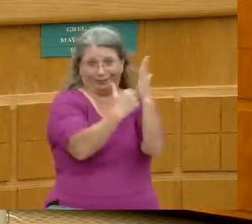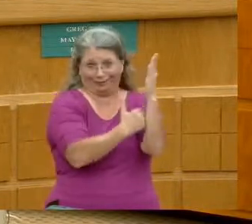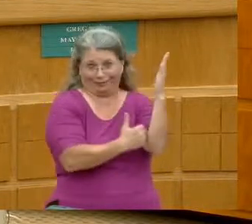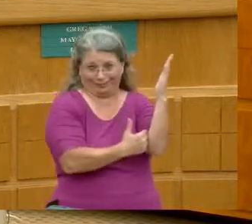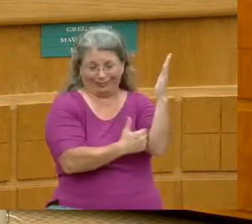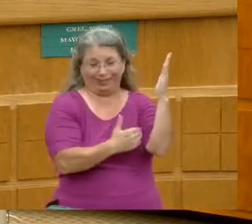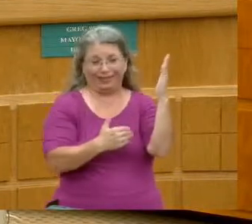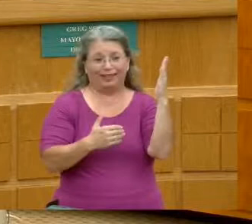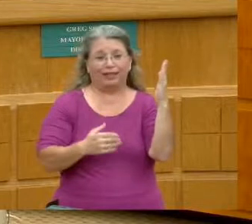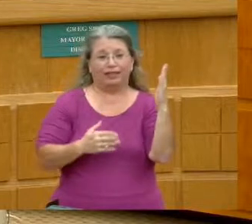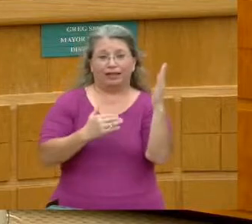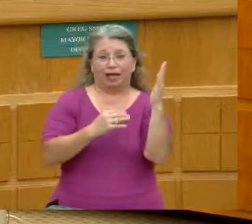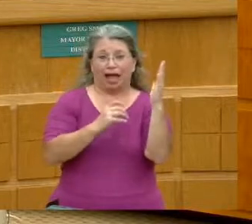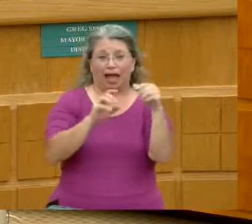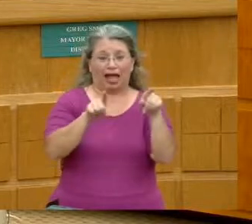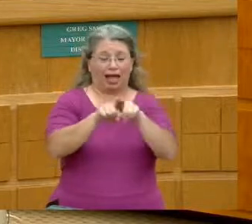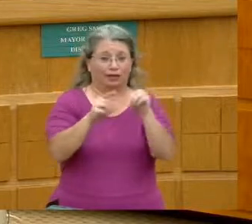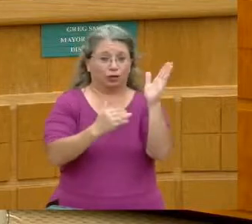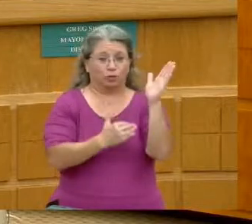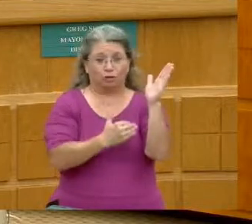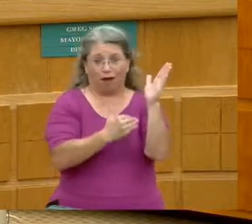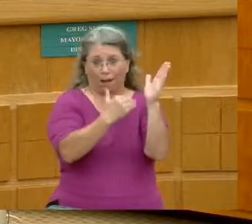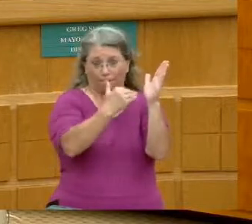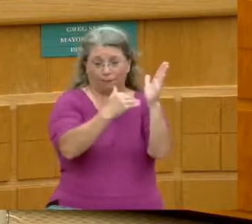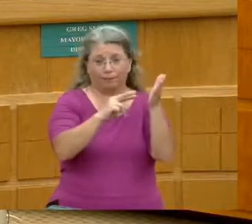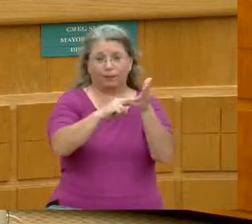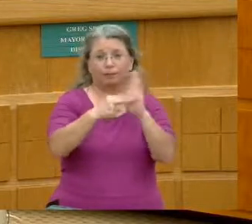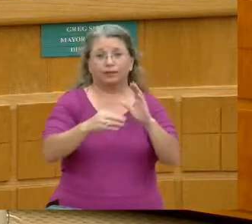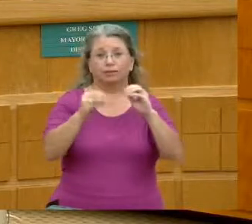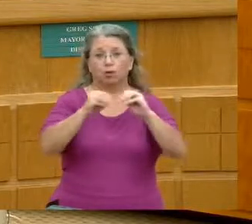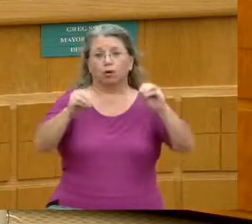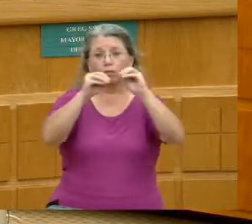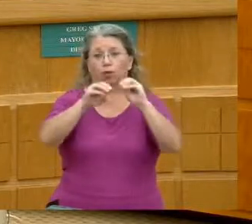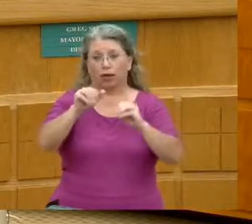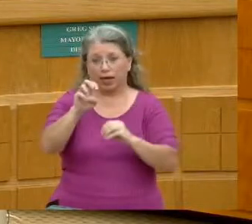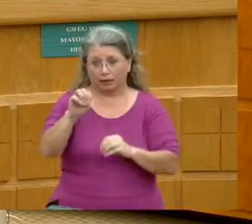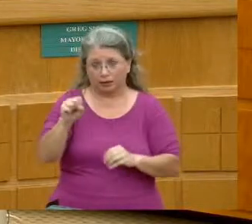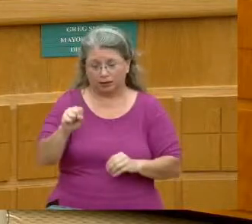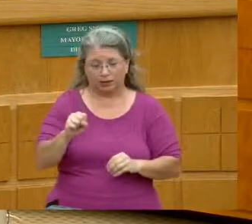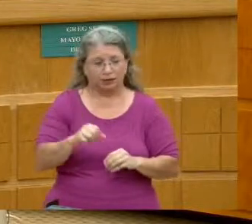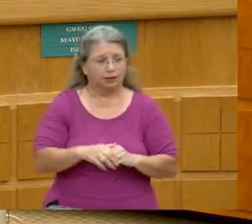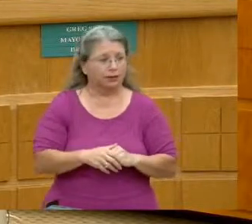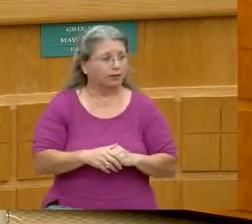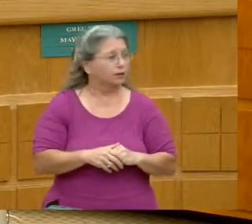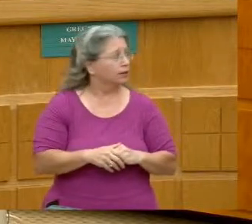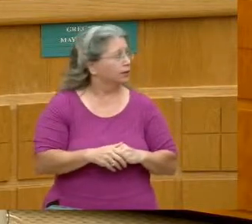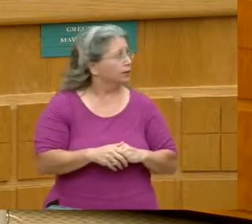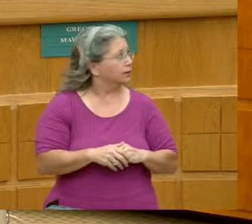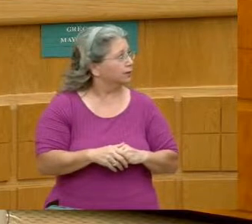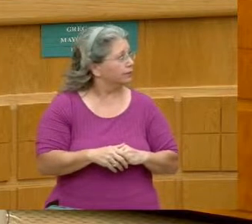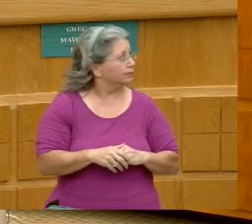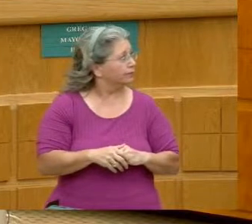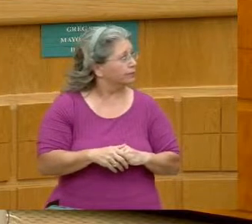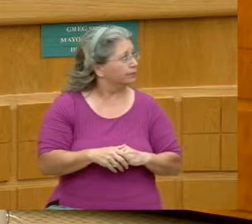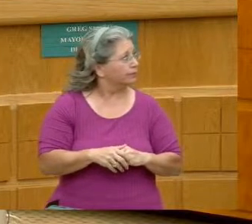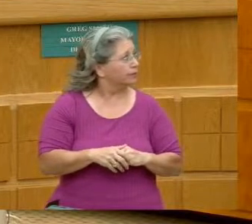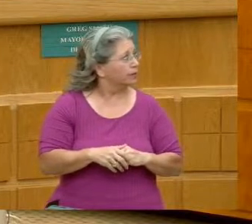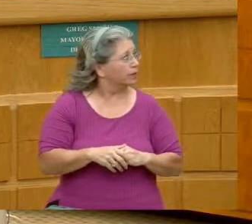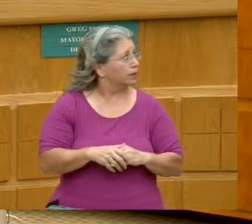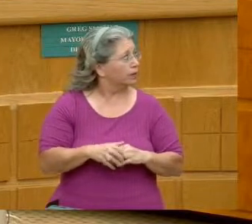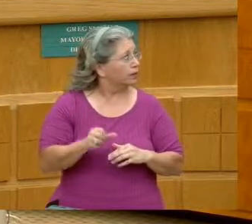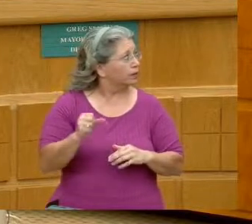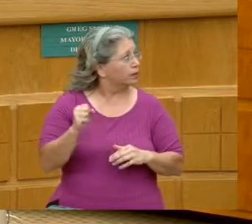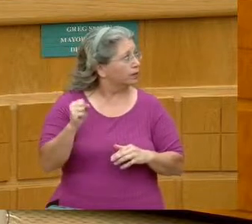there's more cases, there's more COVID-19, and it's maybe a place where you're more likely to contract COVID-19. So far and